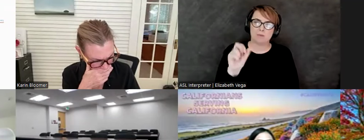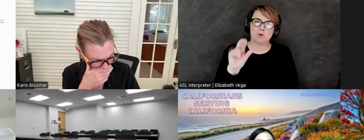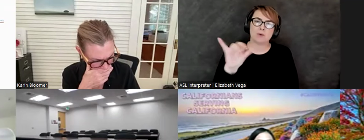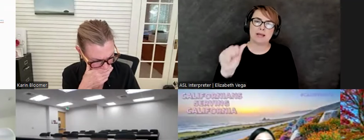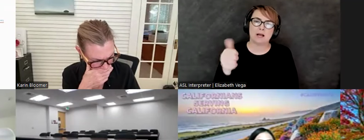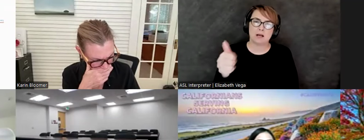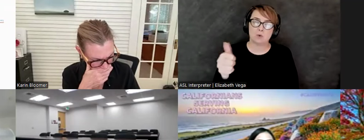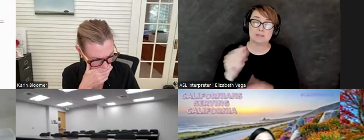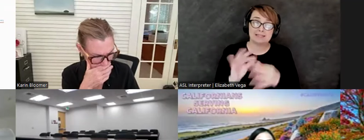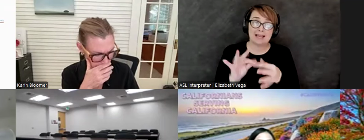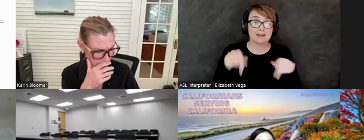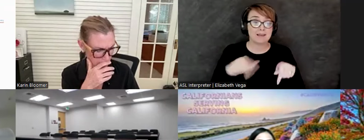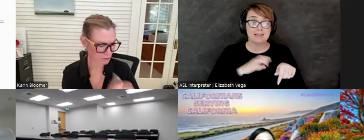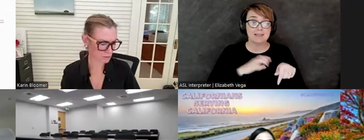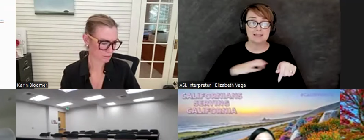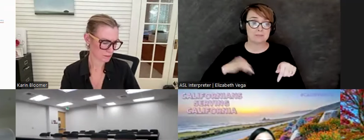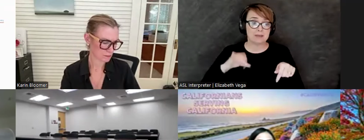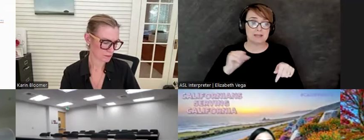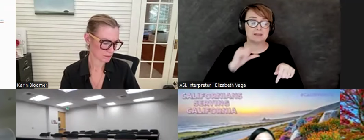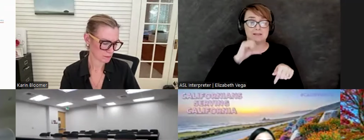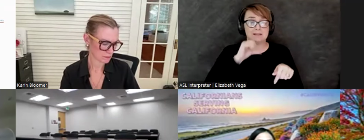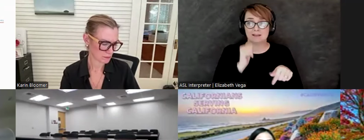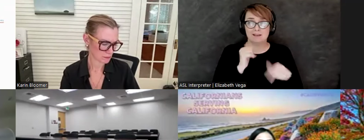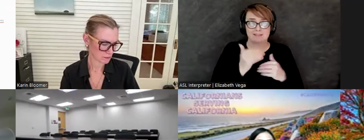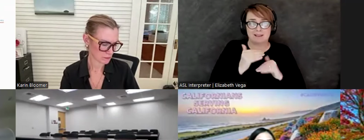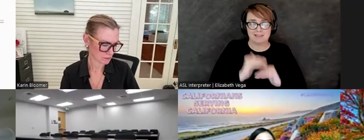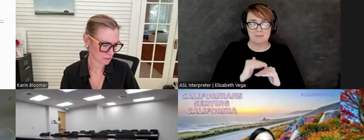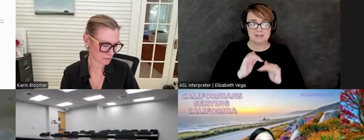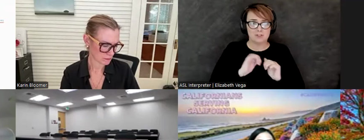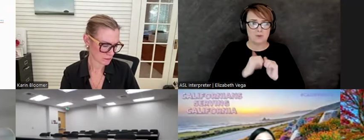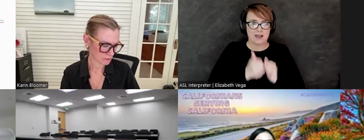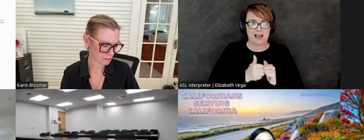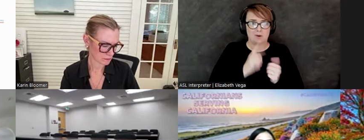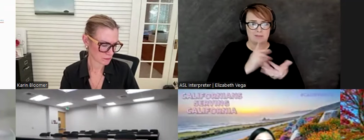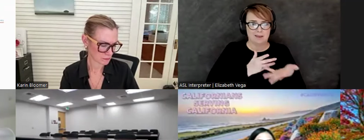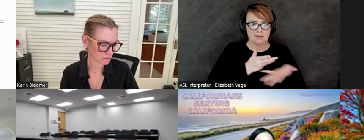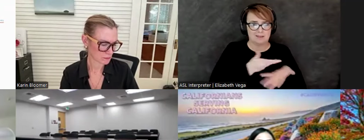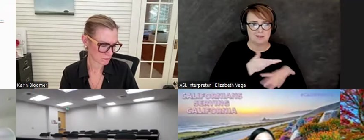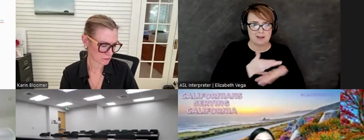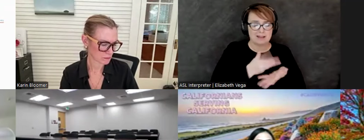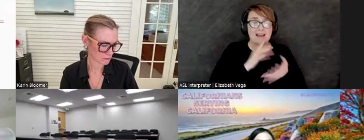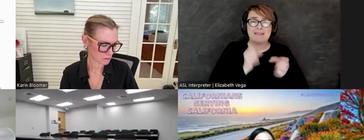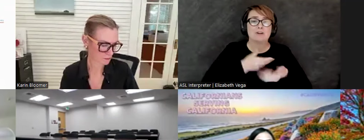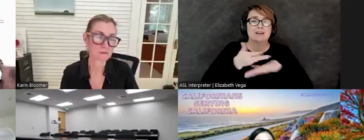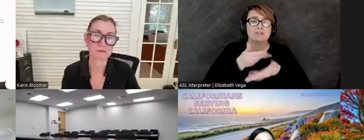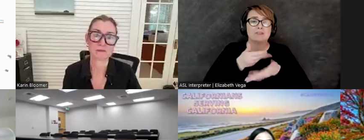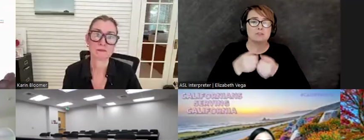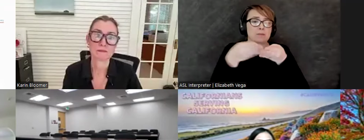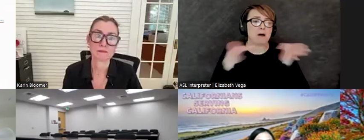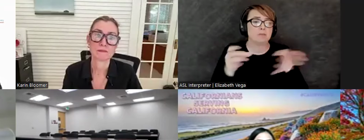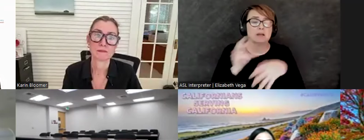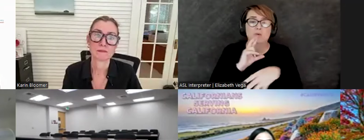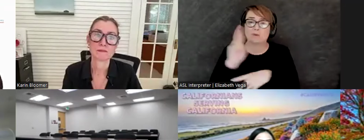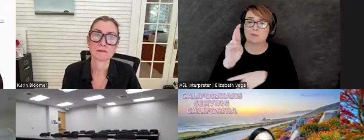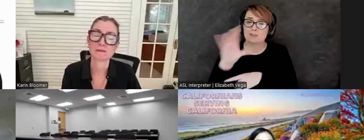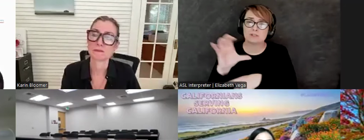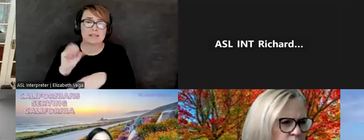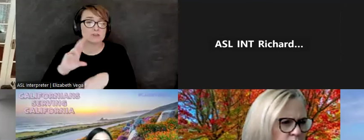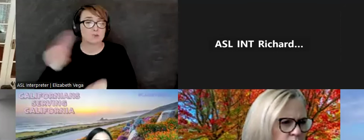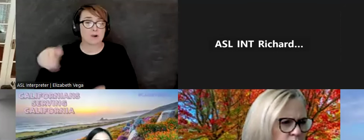not limited to its interfacing. It could interface with the public, could interface with the regional centers or whatever